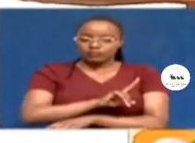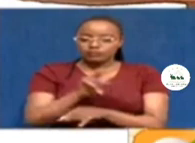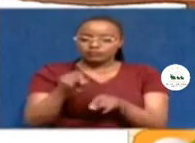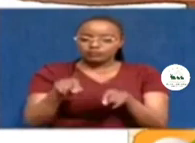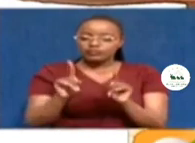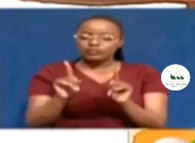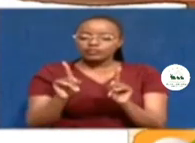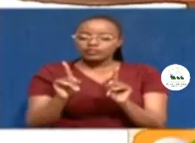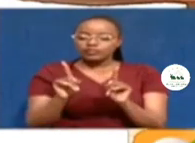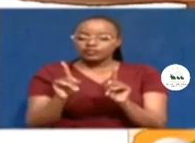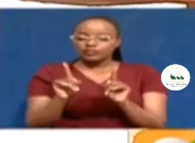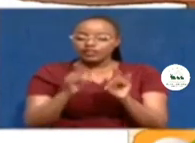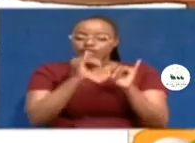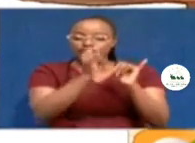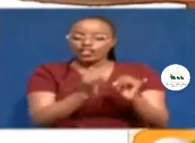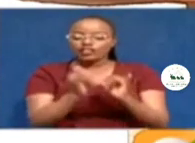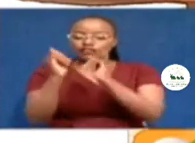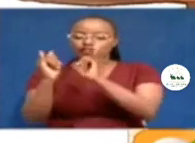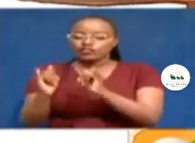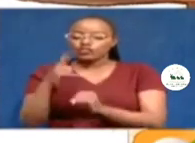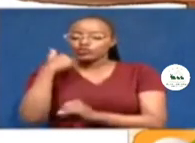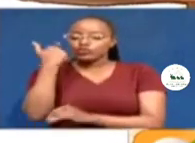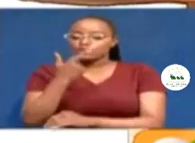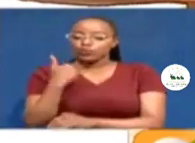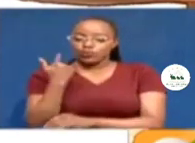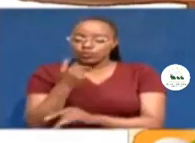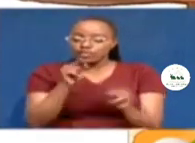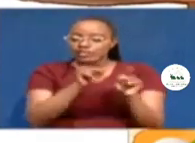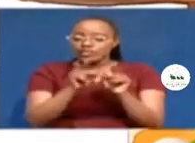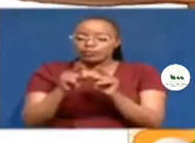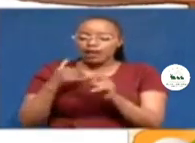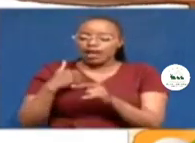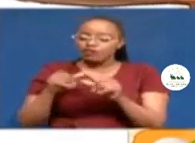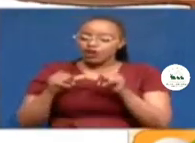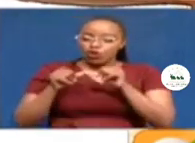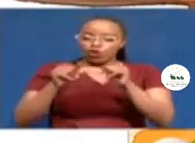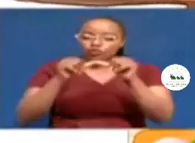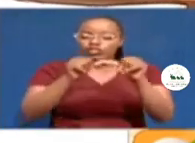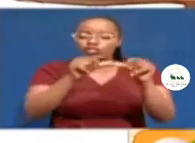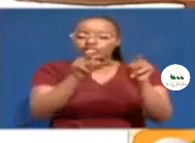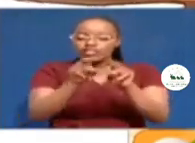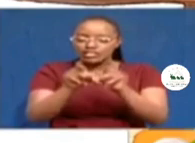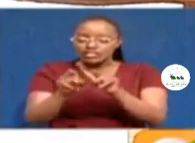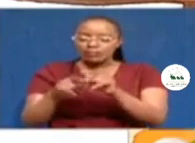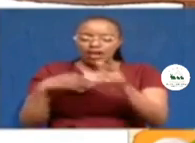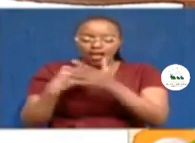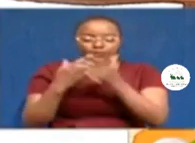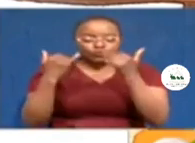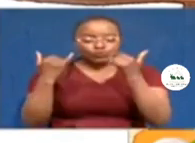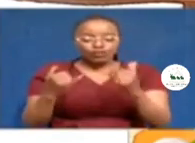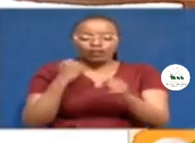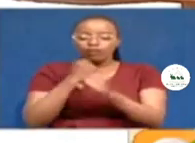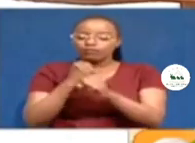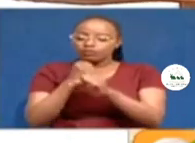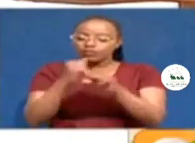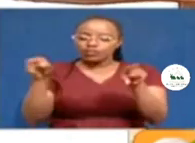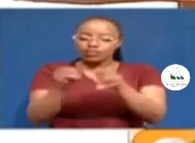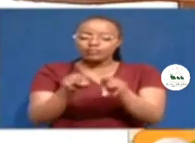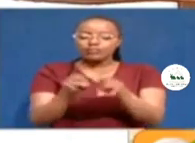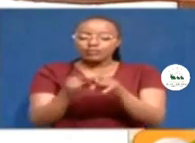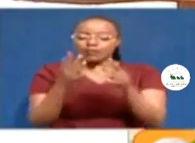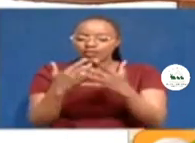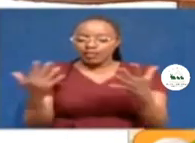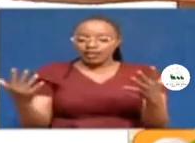they are individuals who are sulking and have continued to sulk to date. So that